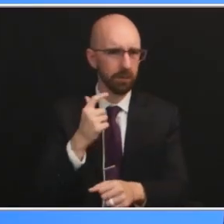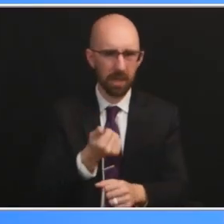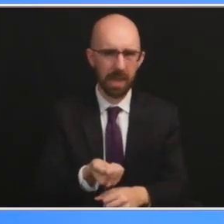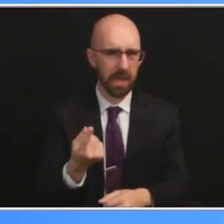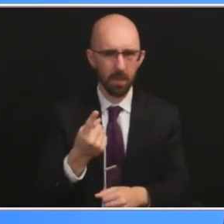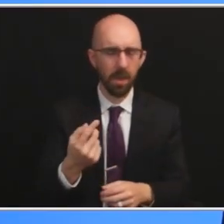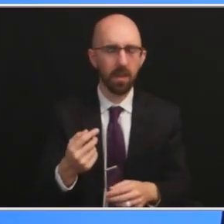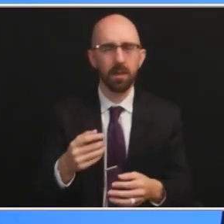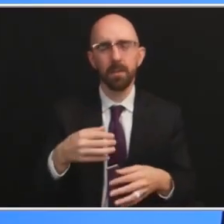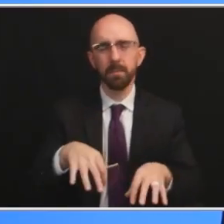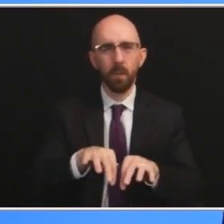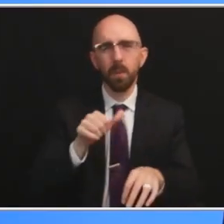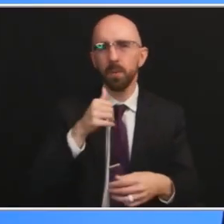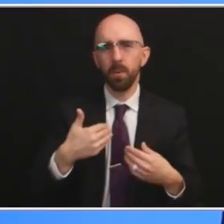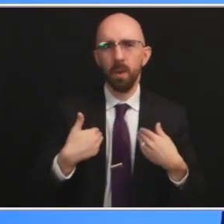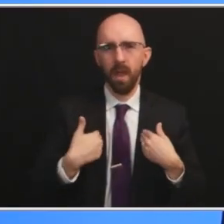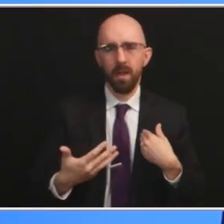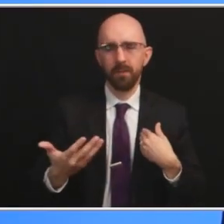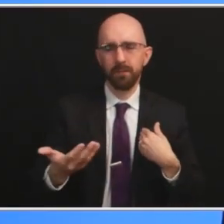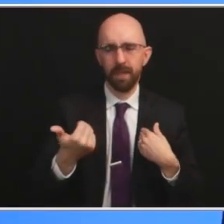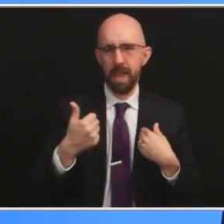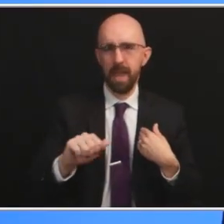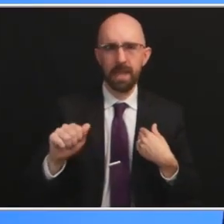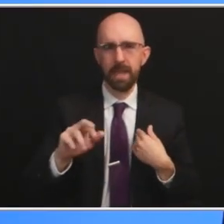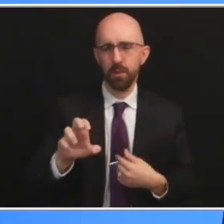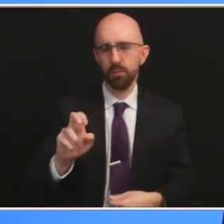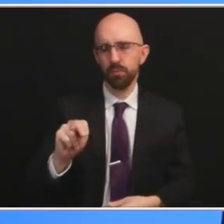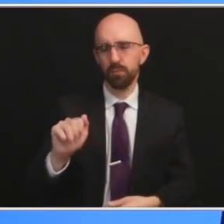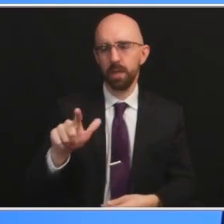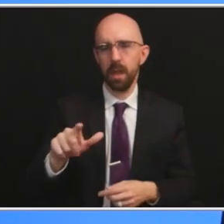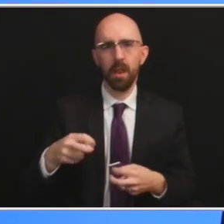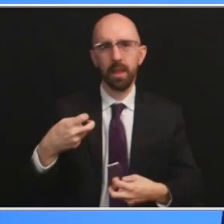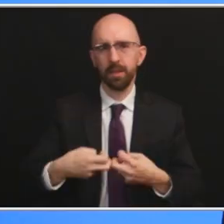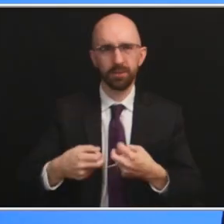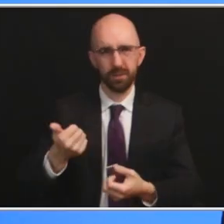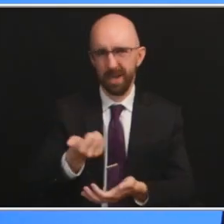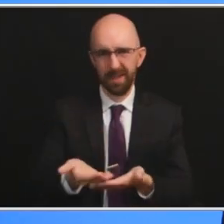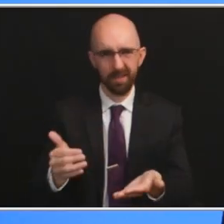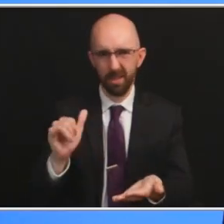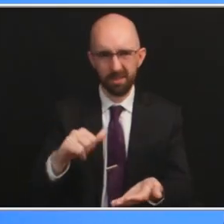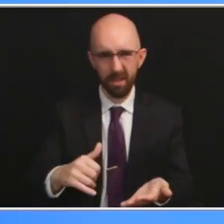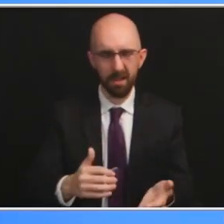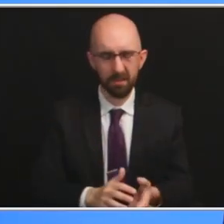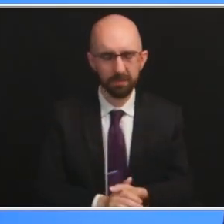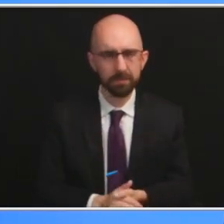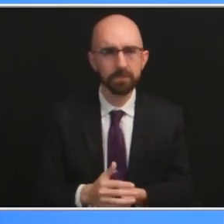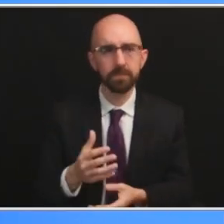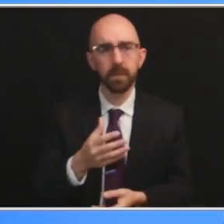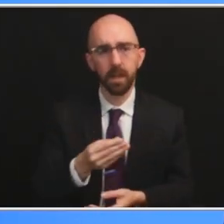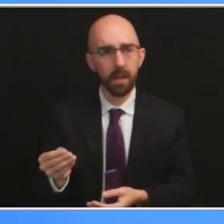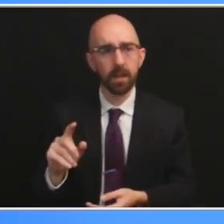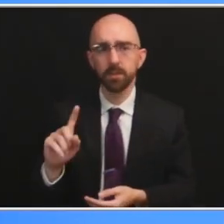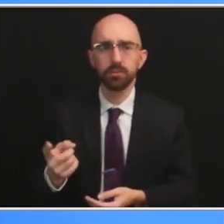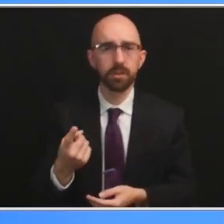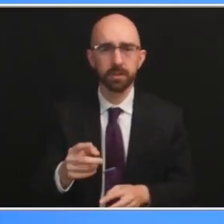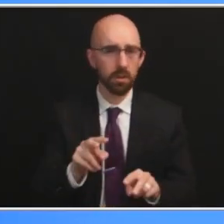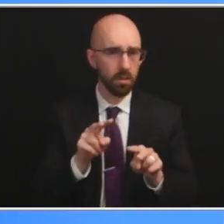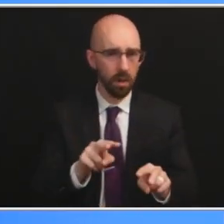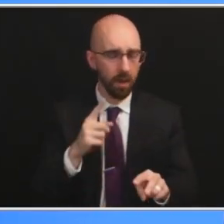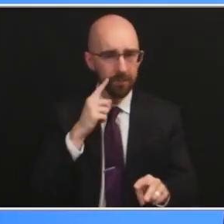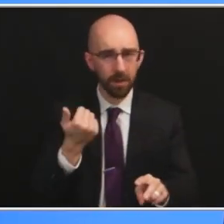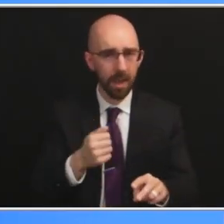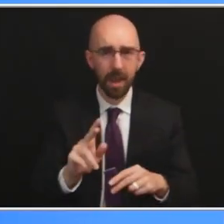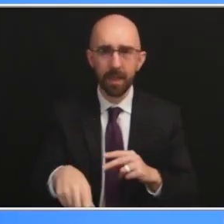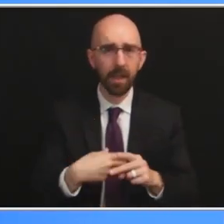have any kind of renal issues or anything like that. And just be on the lookout for any kind